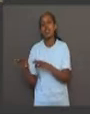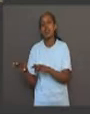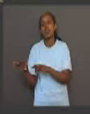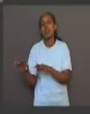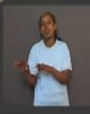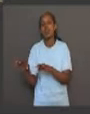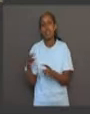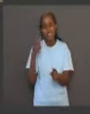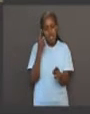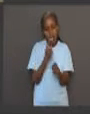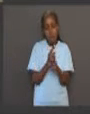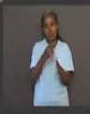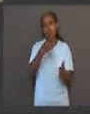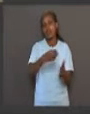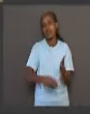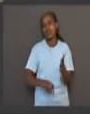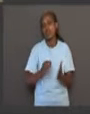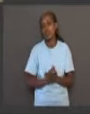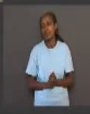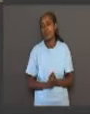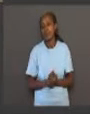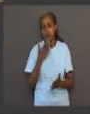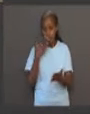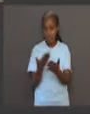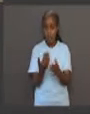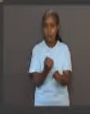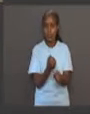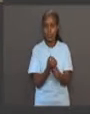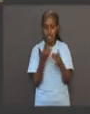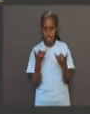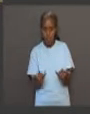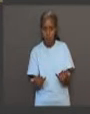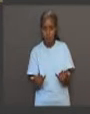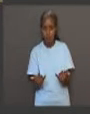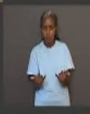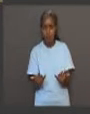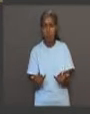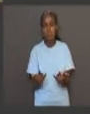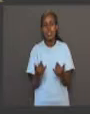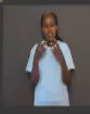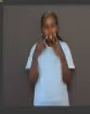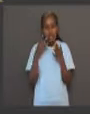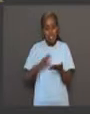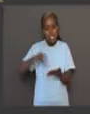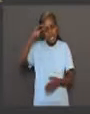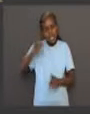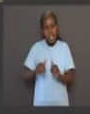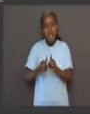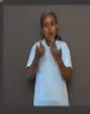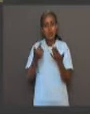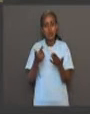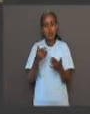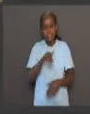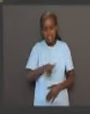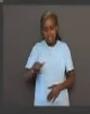the appropriate values. Good work. Now, let us learn how to do the